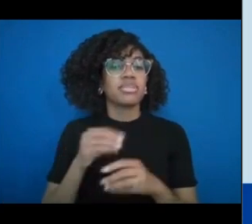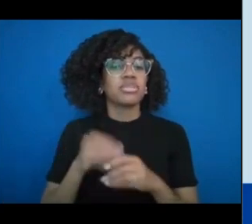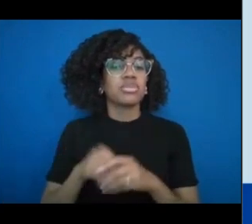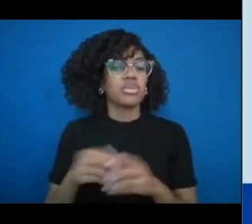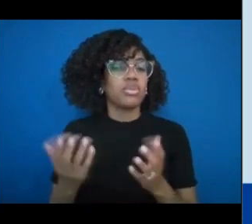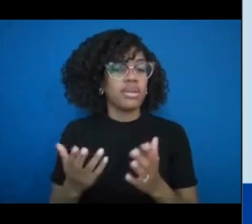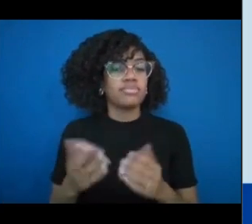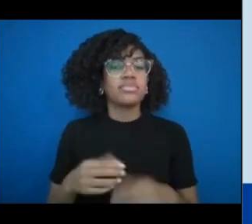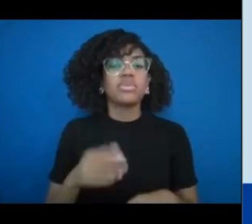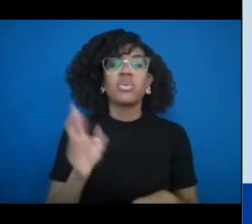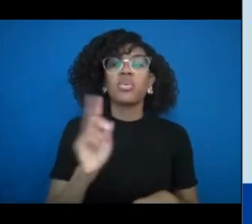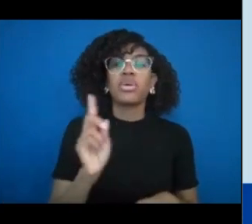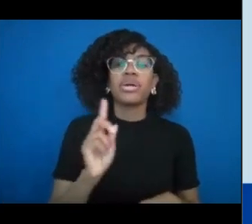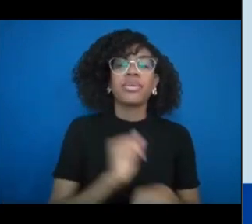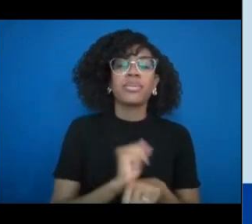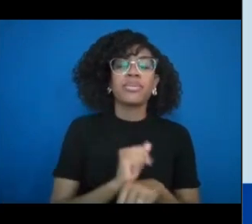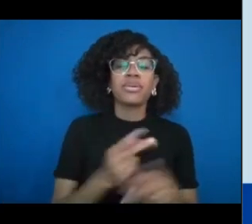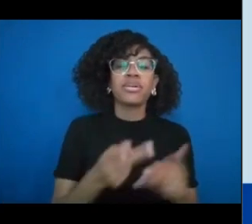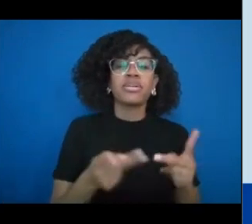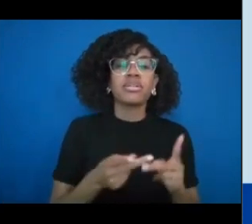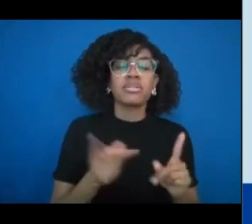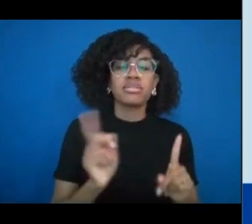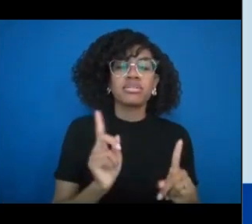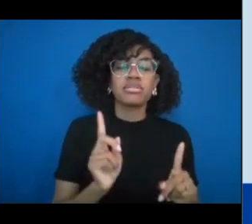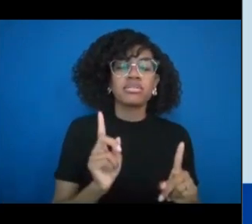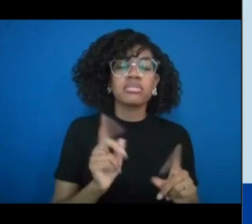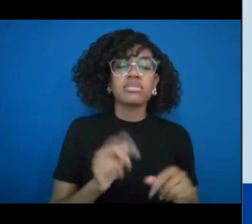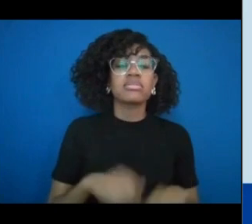work will take place. We ask you use